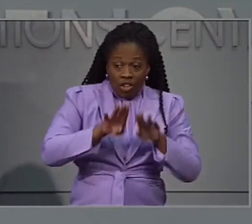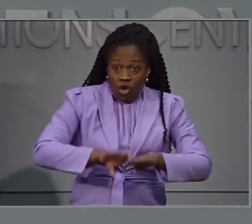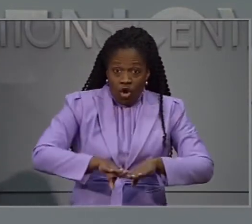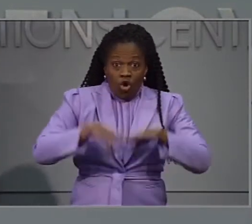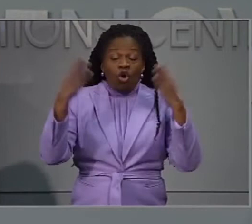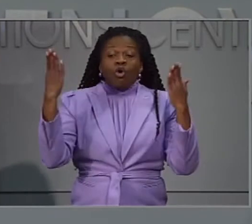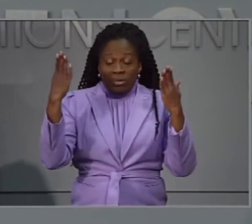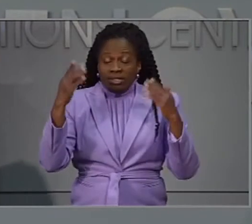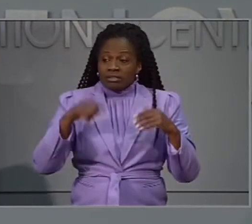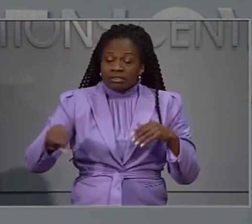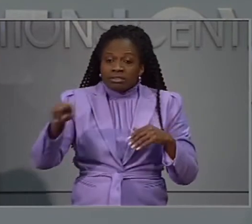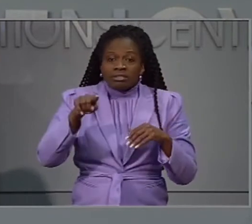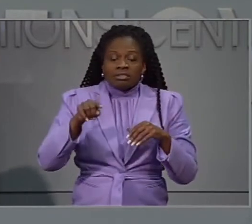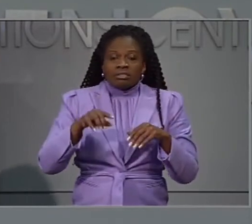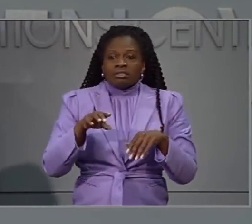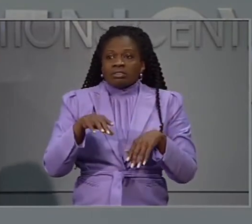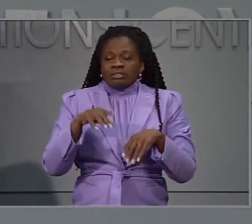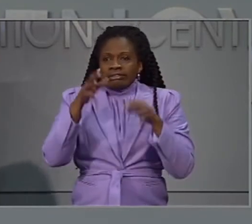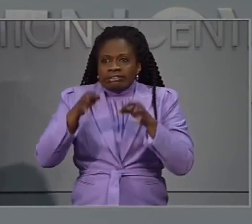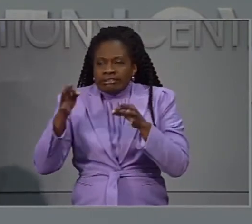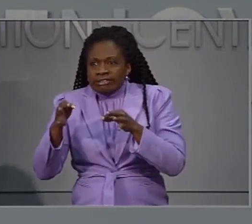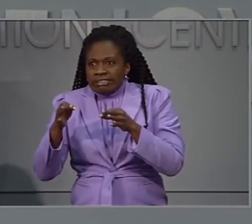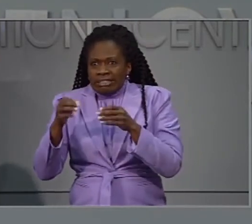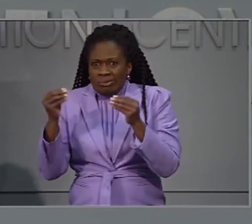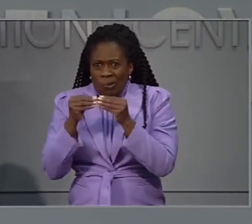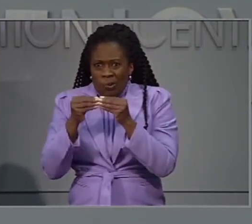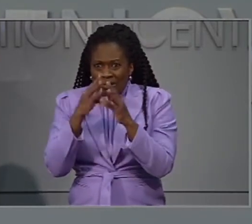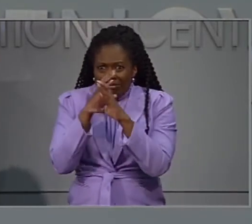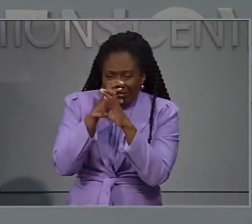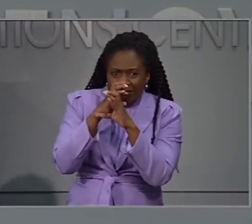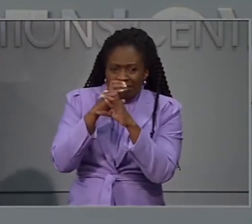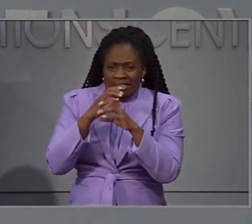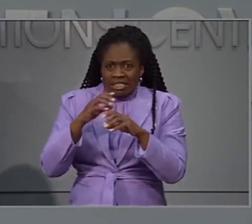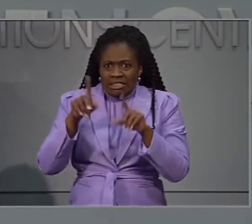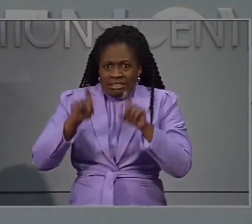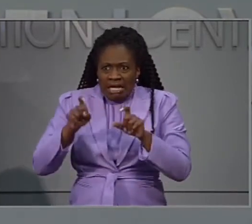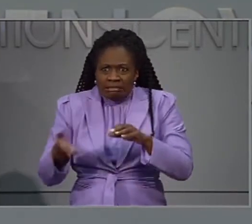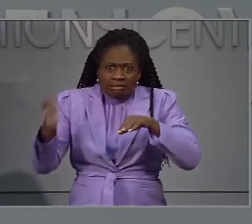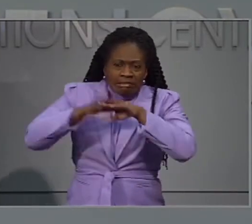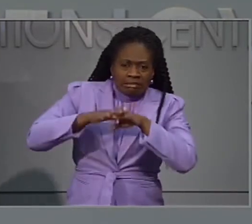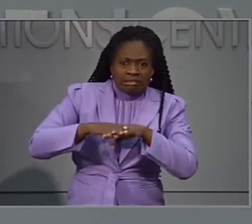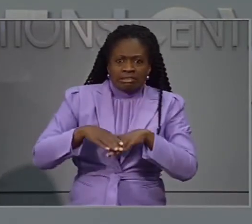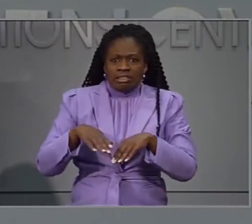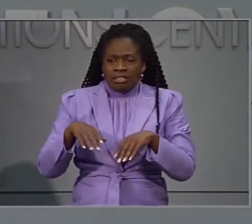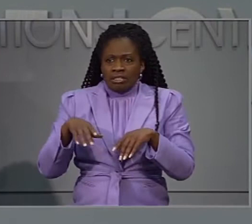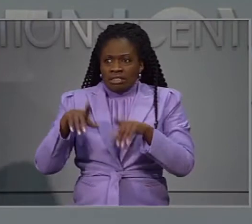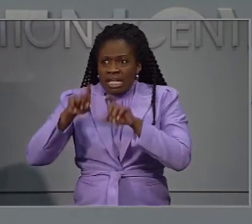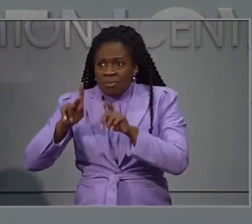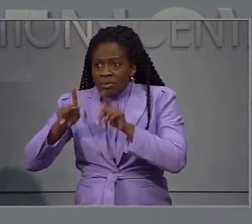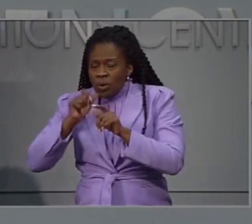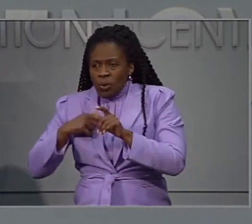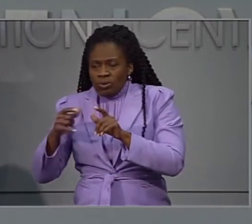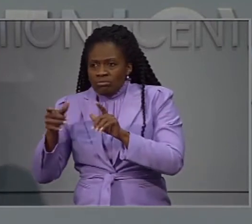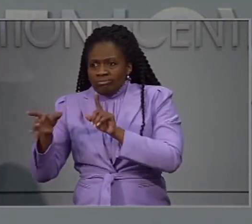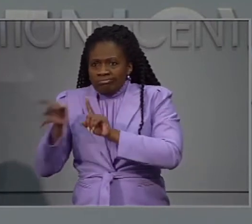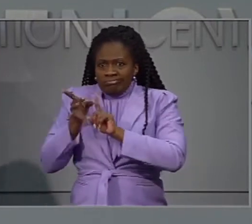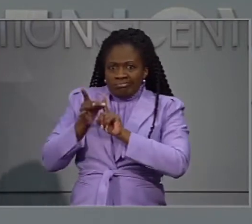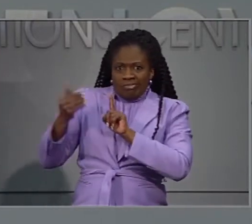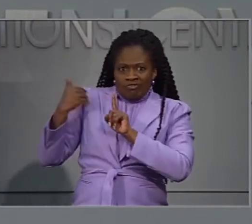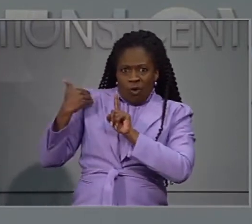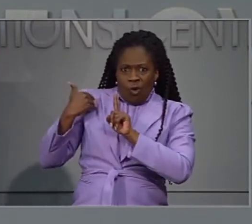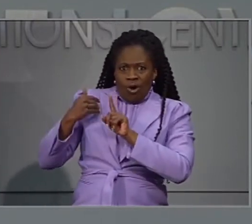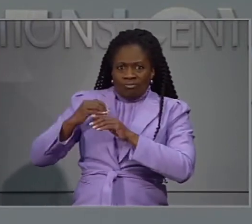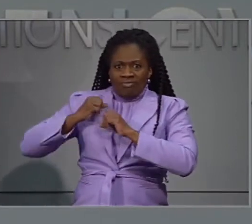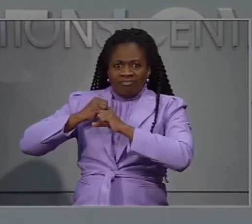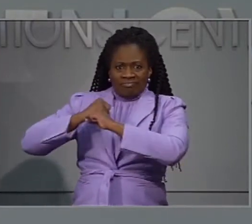reopening or making other decisions about how to ramp up testing or ramp up serology and target appropriate